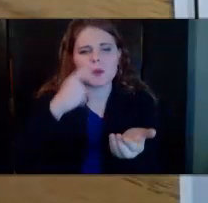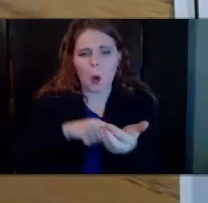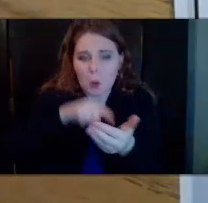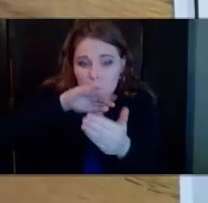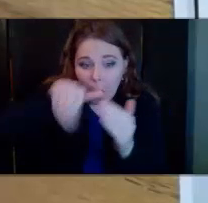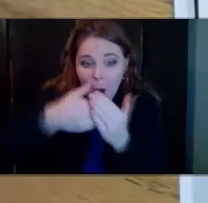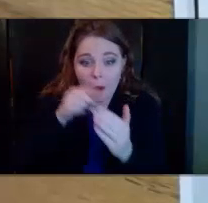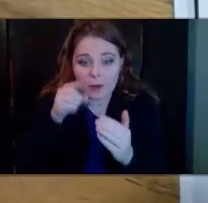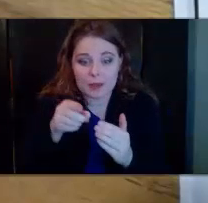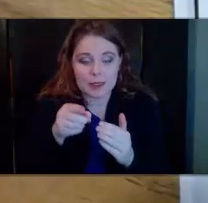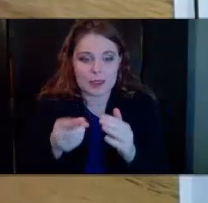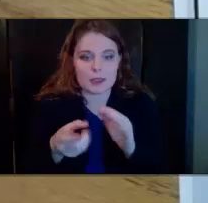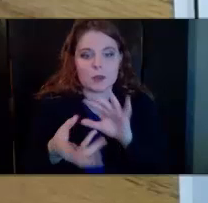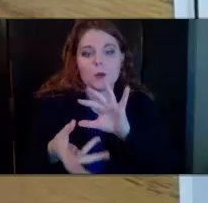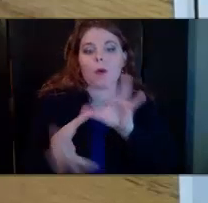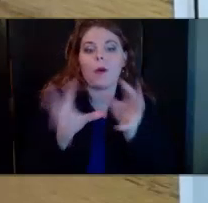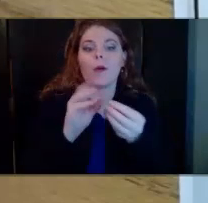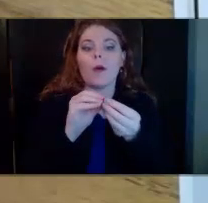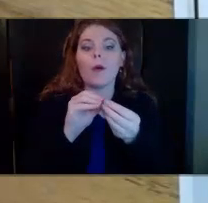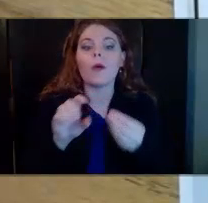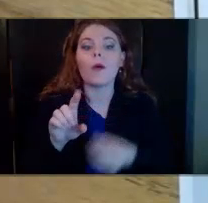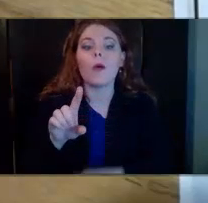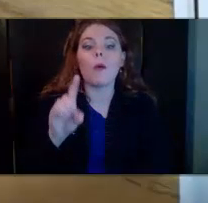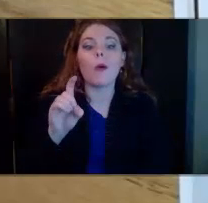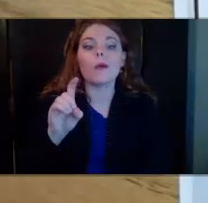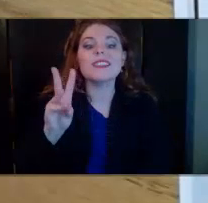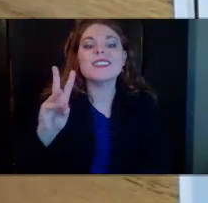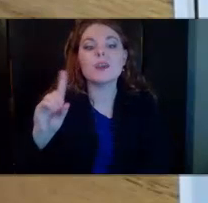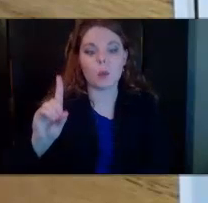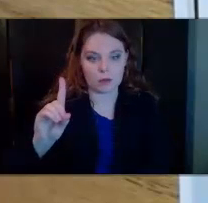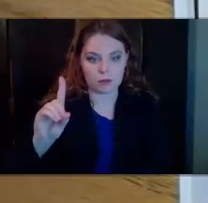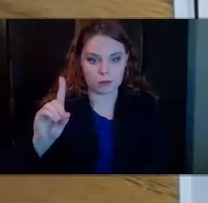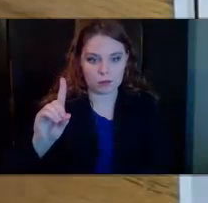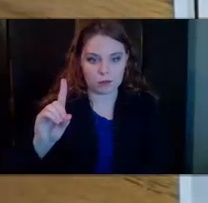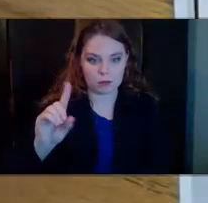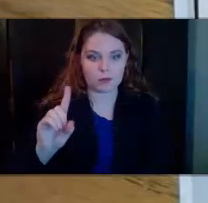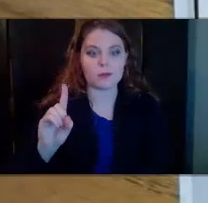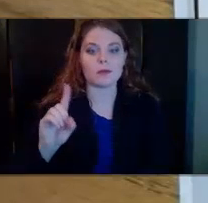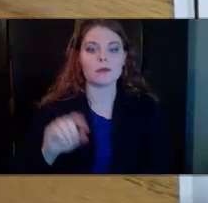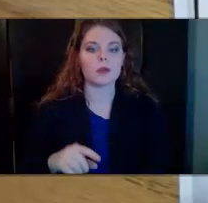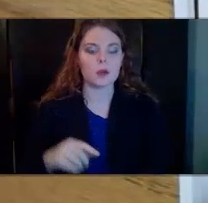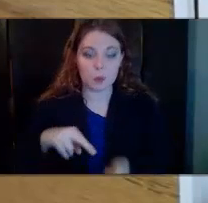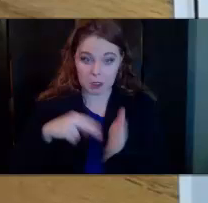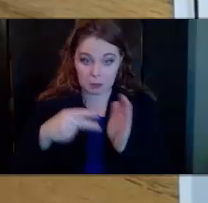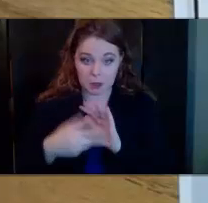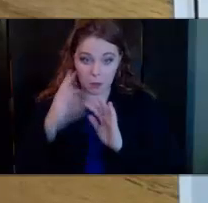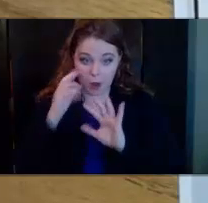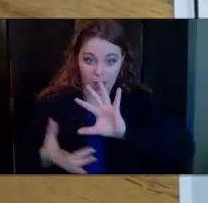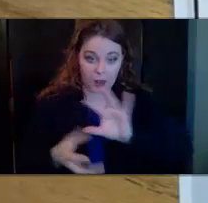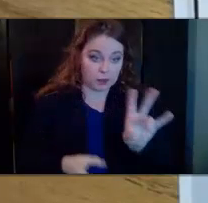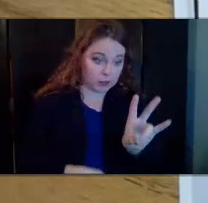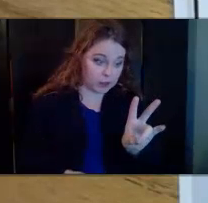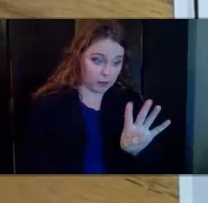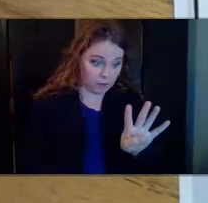angle measures 161 degrees. which means when I add